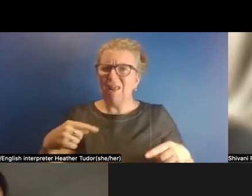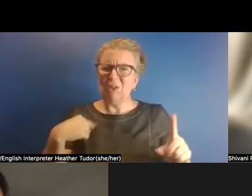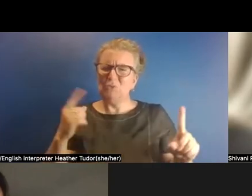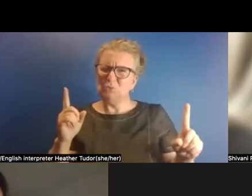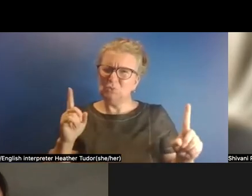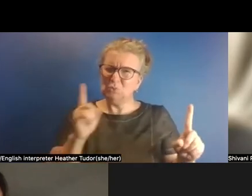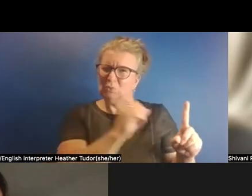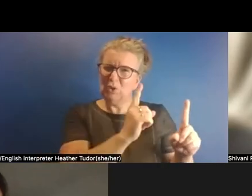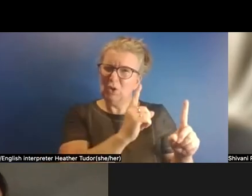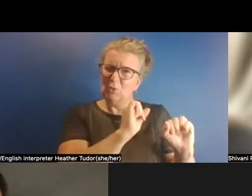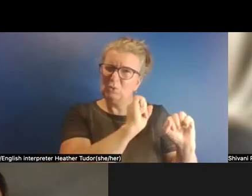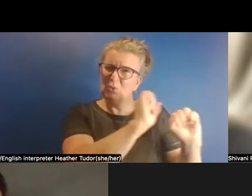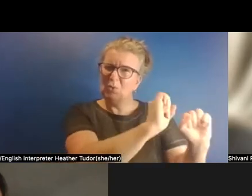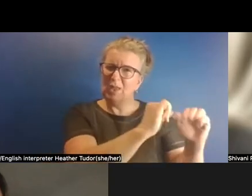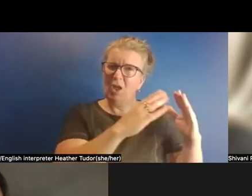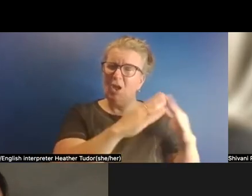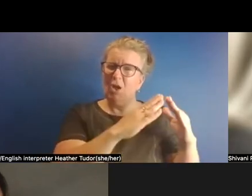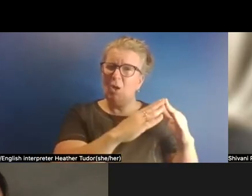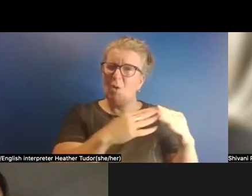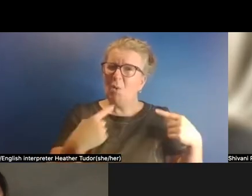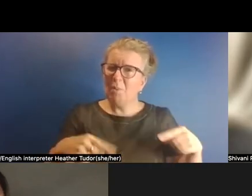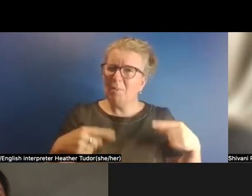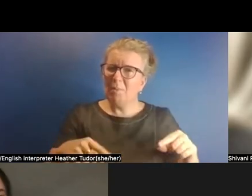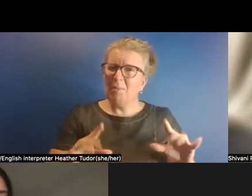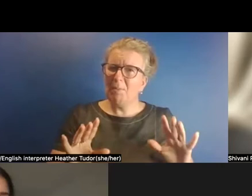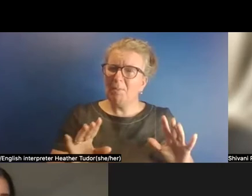house. And I think the